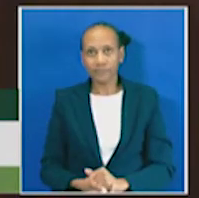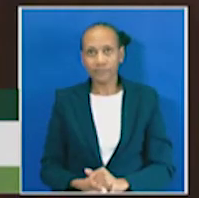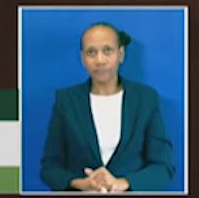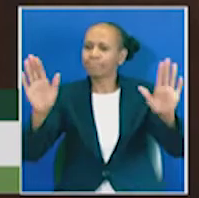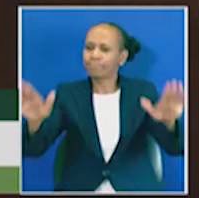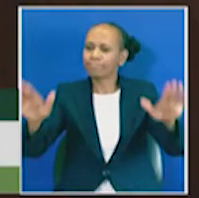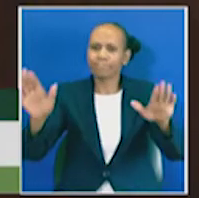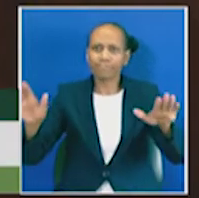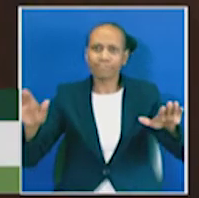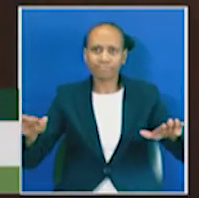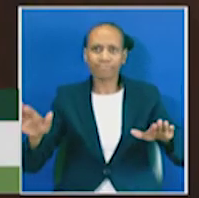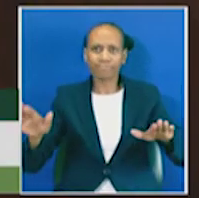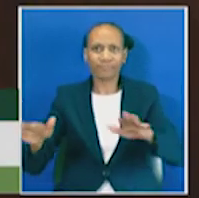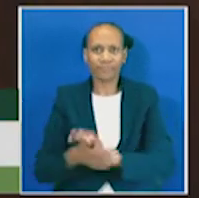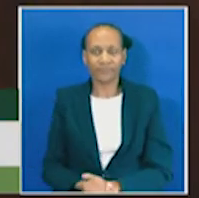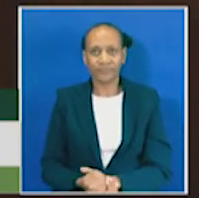Order, honourable members.